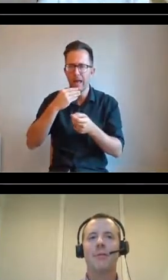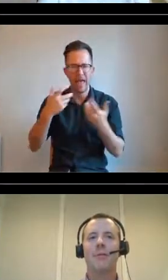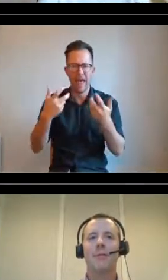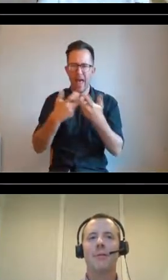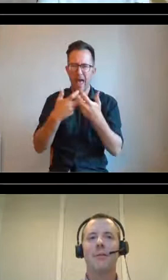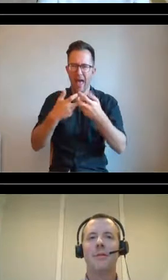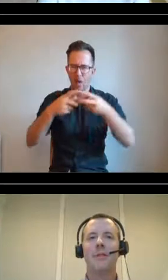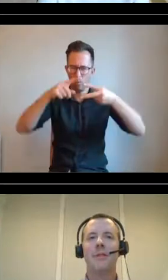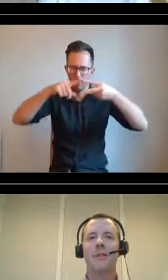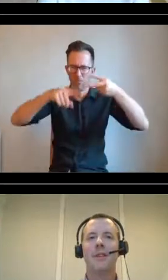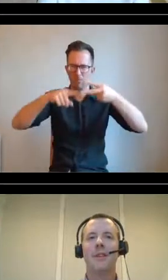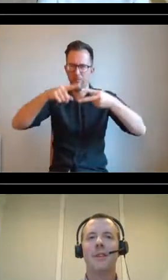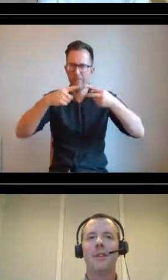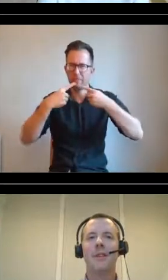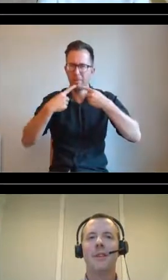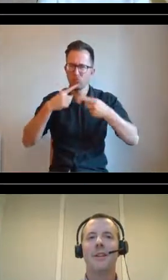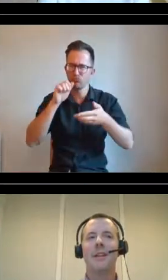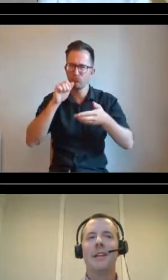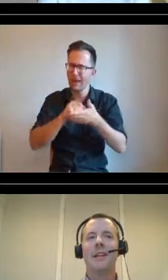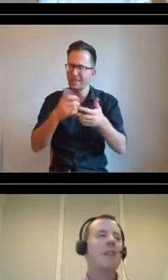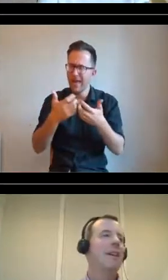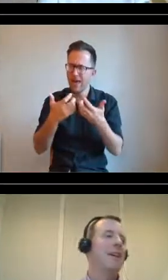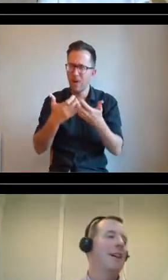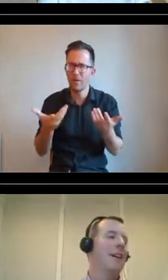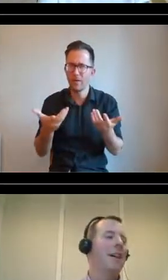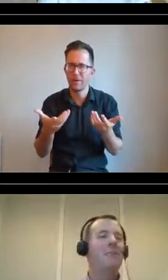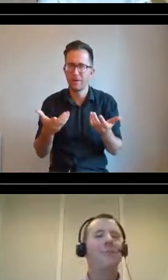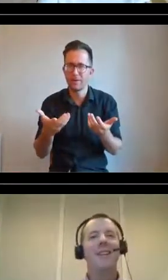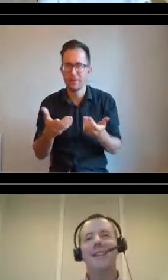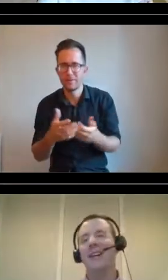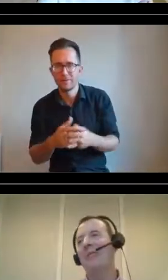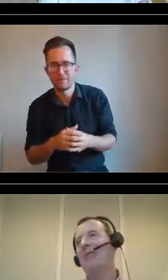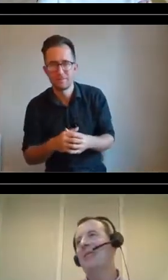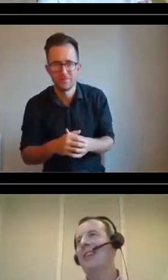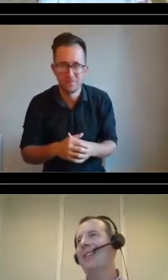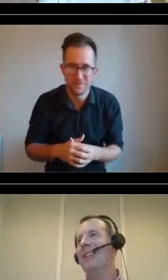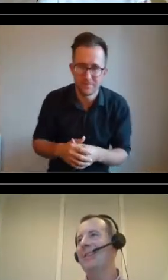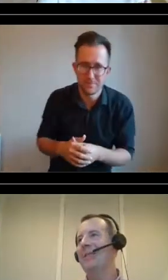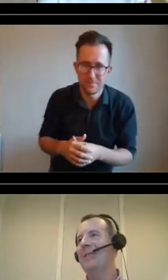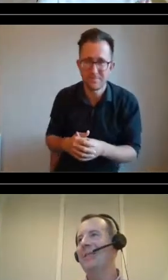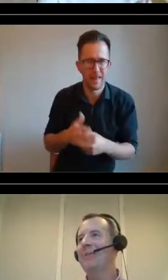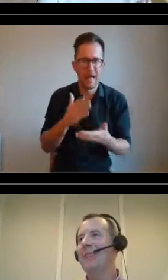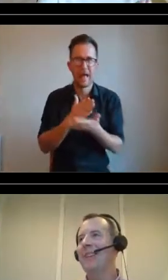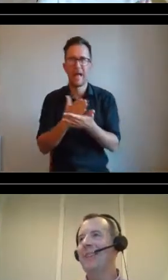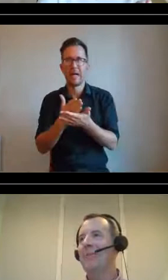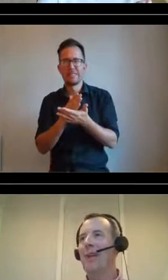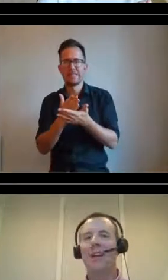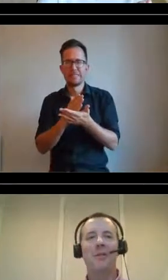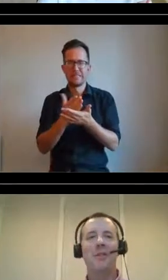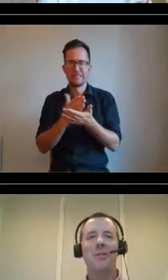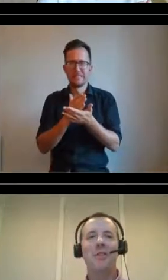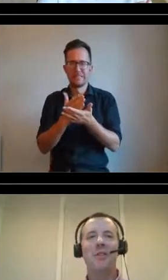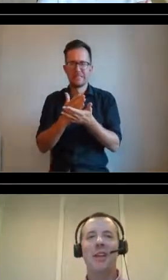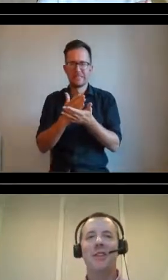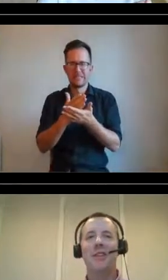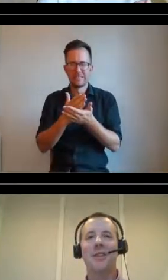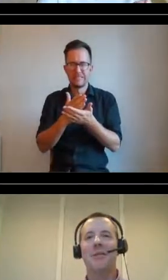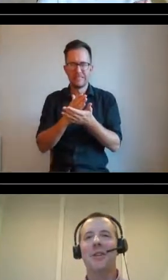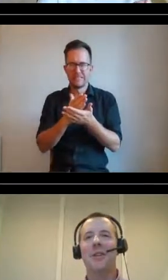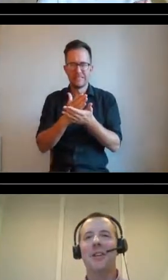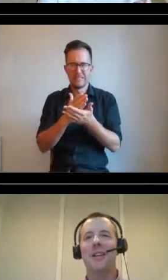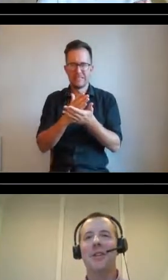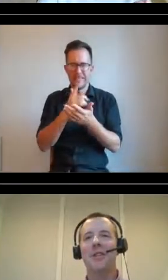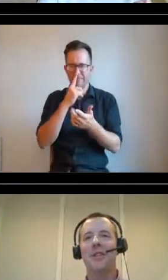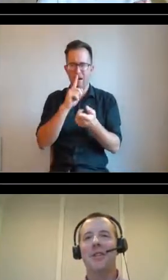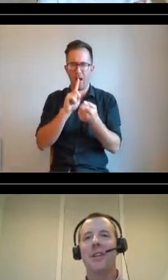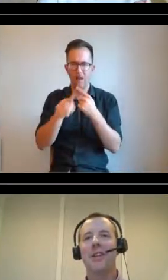be true? Steve, can you explain? I'm not sure I can pick up the specifics on